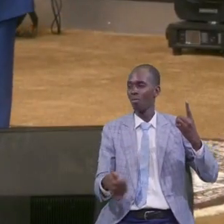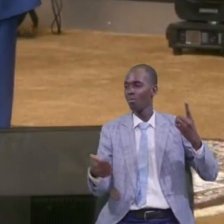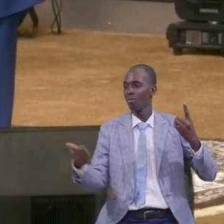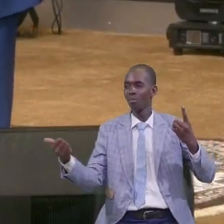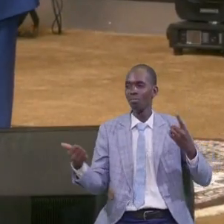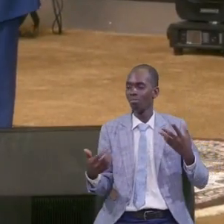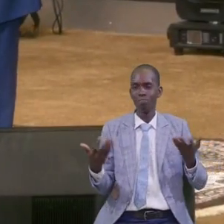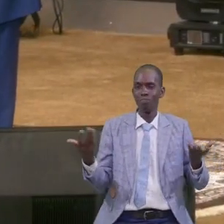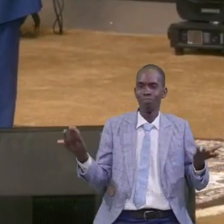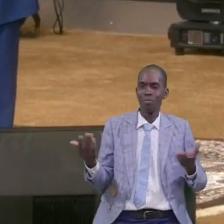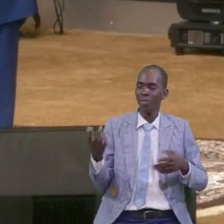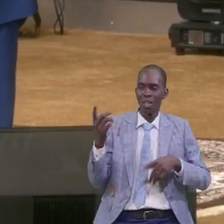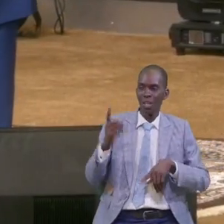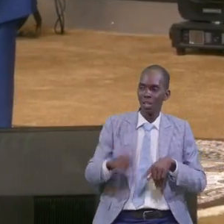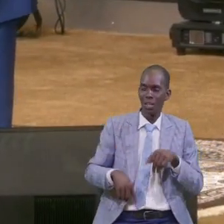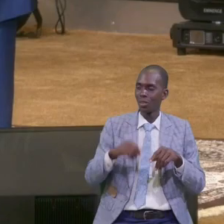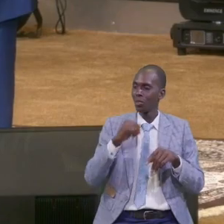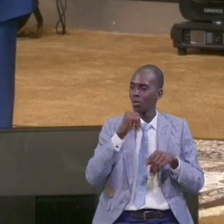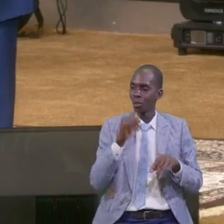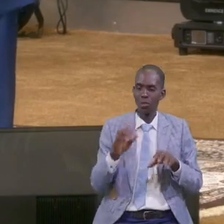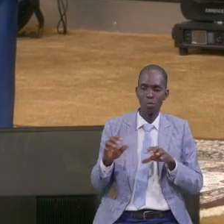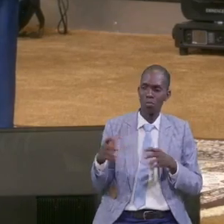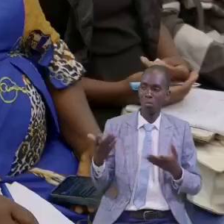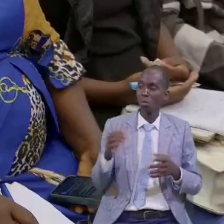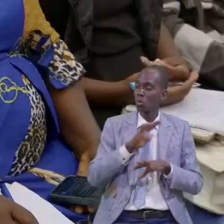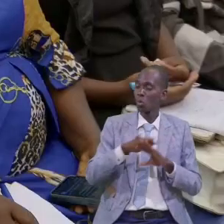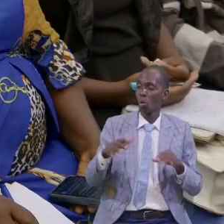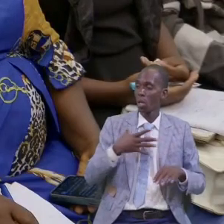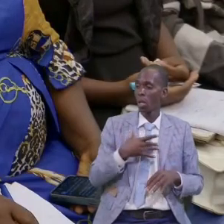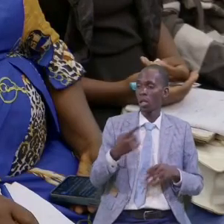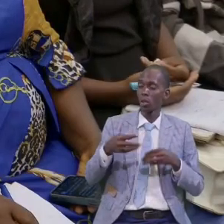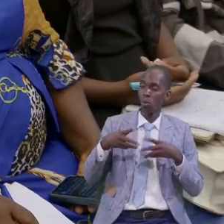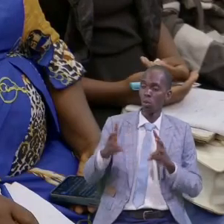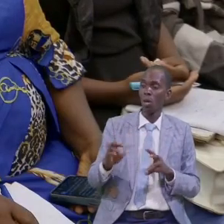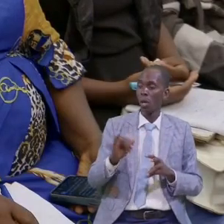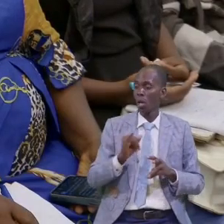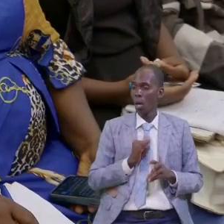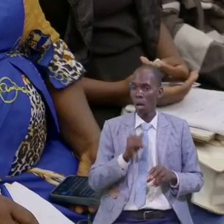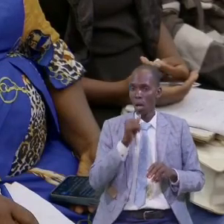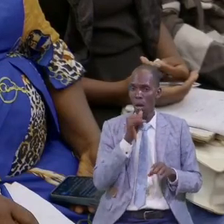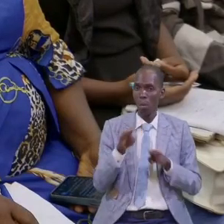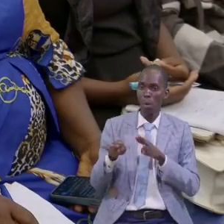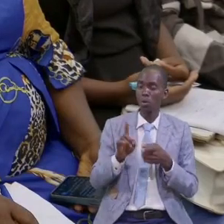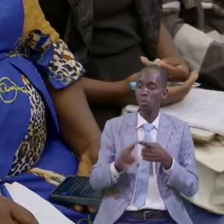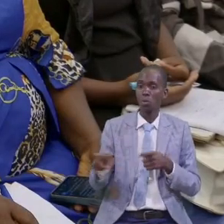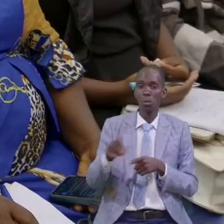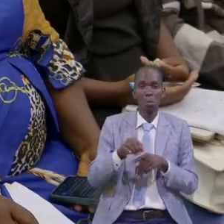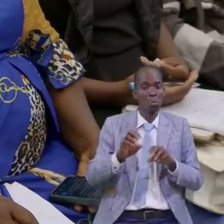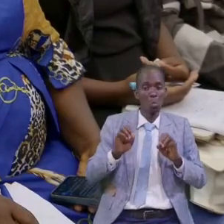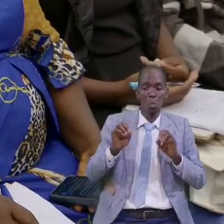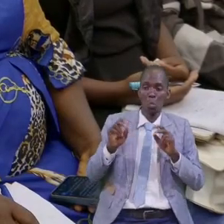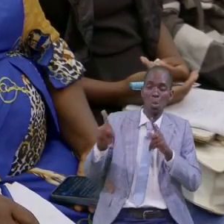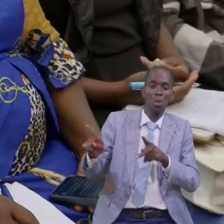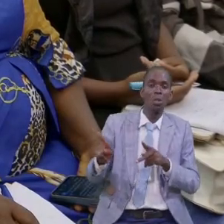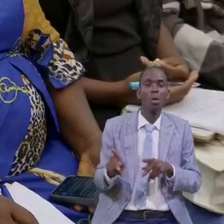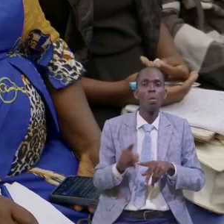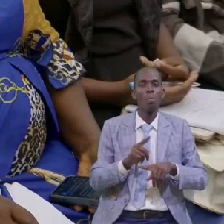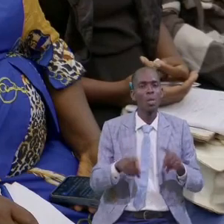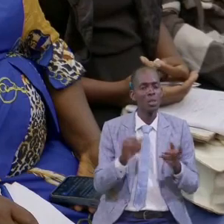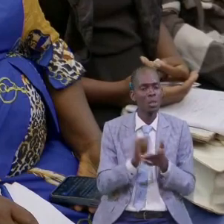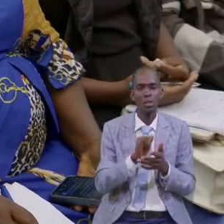I'm doing it and the way I'm treating them, let them go anywhere they want to go. It says, you